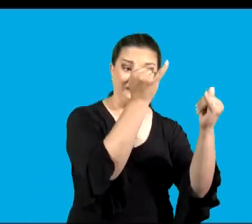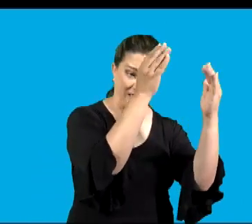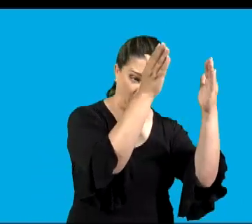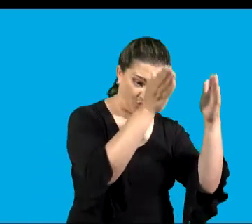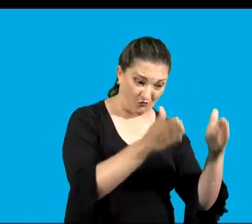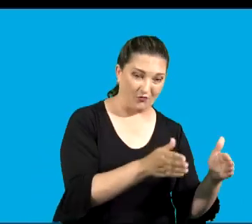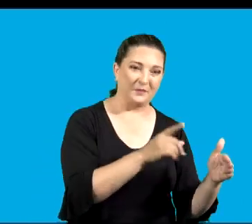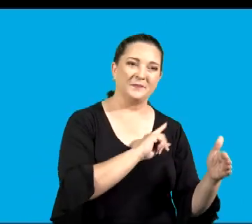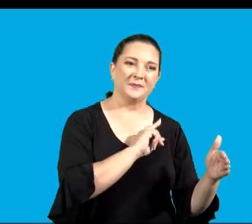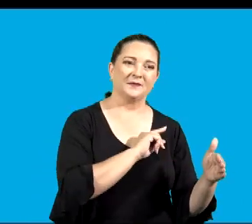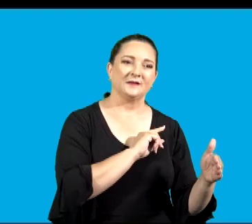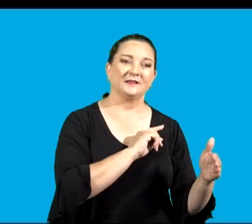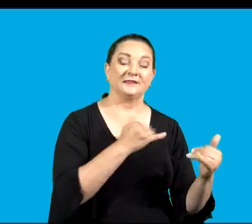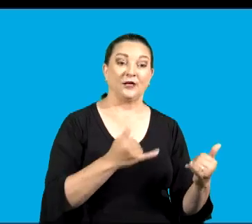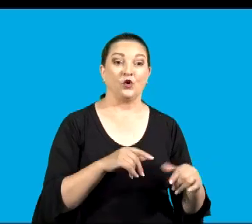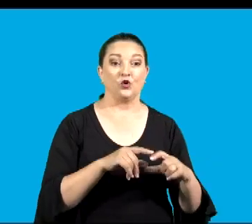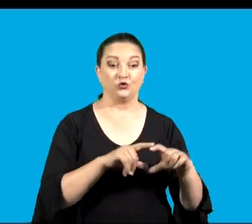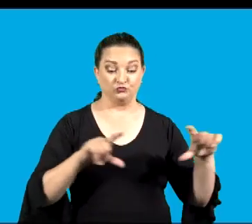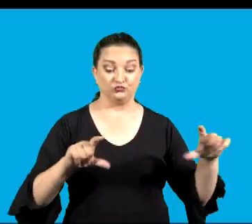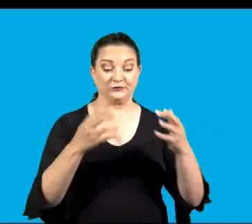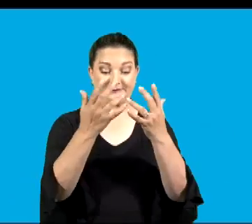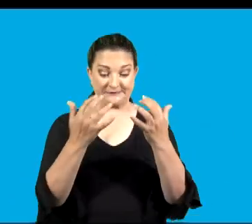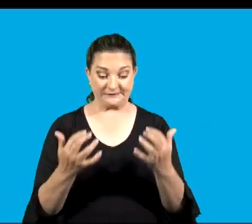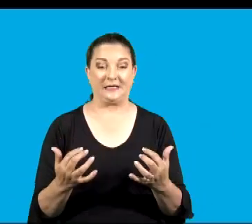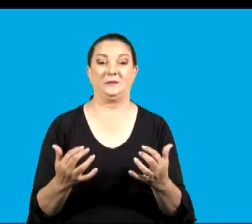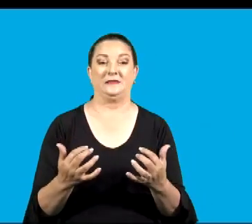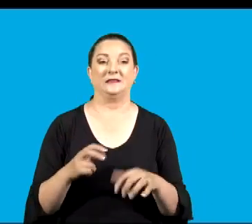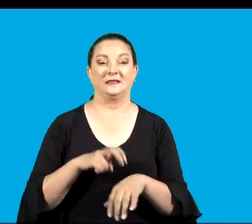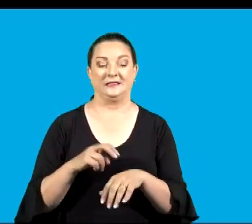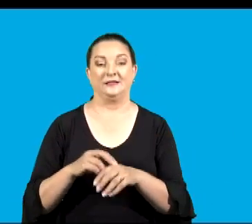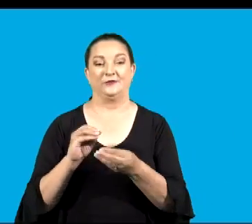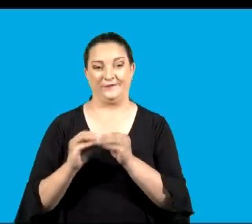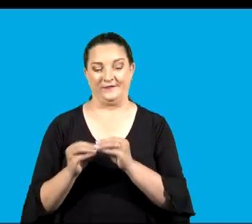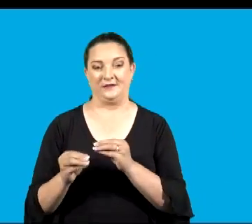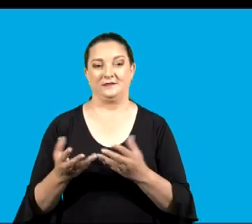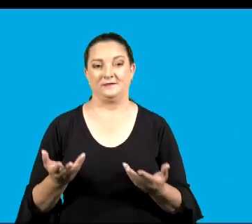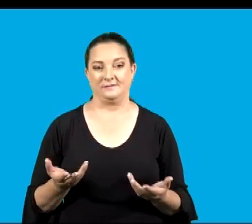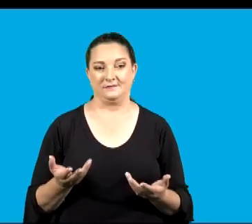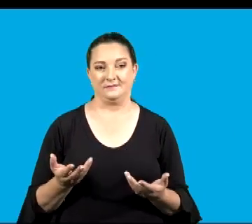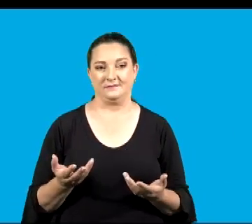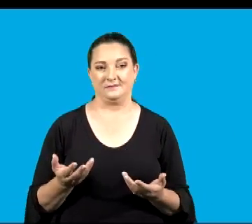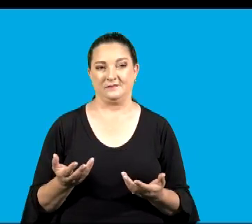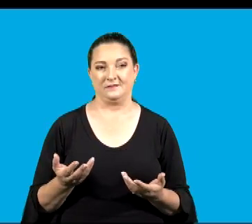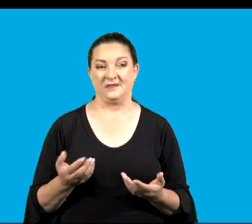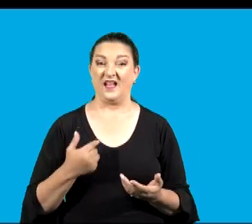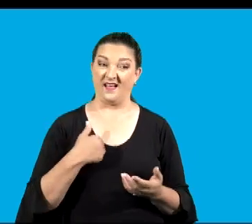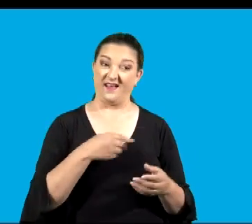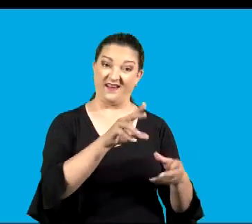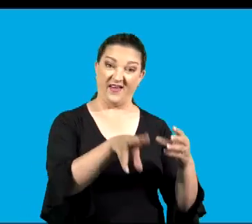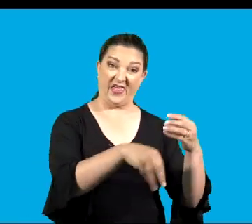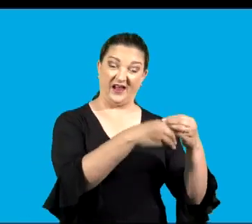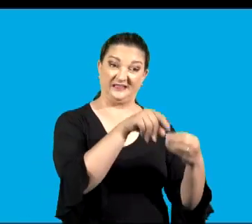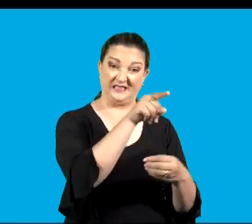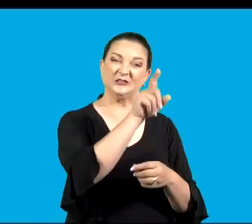now, I would come and correct it on my statement of account. And I'm coming to say, I've added an amount that was supposed